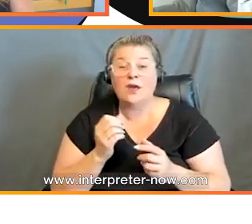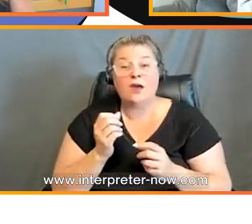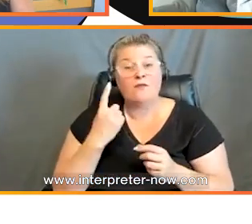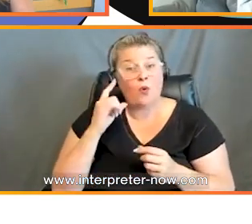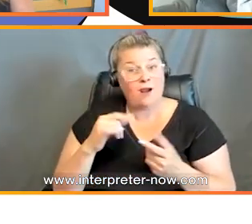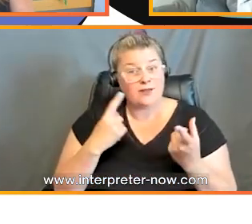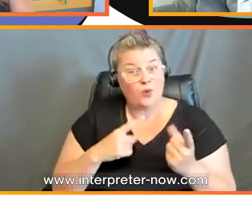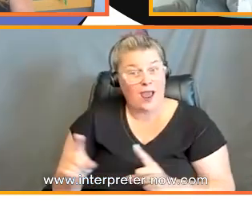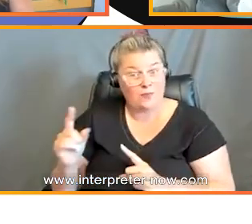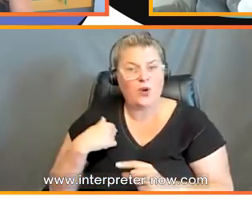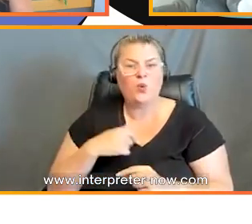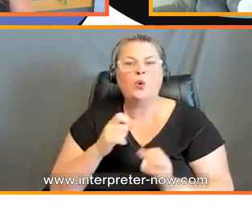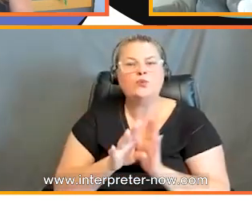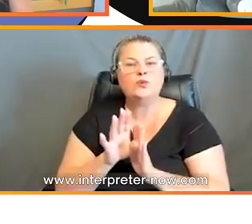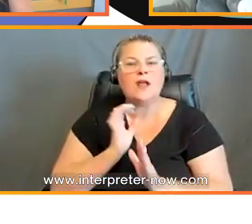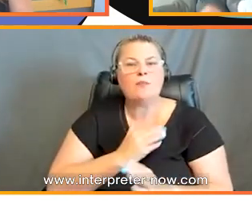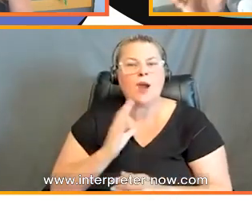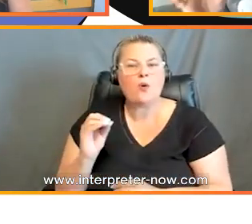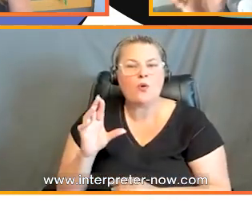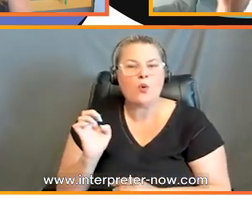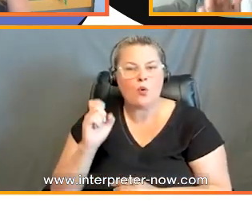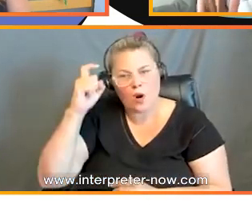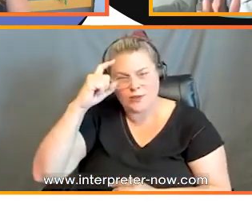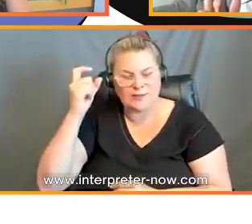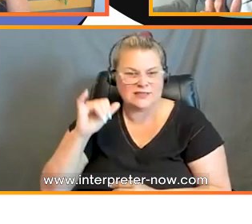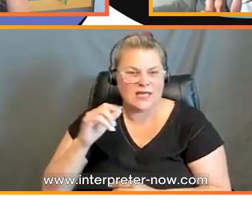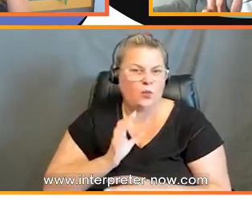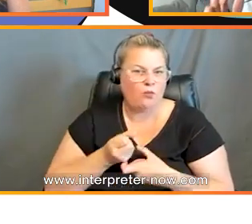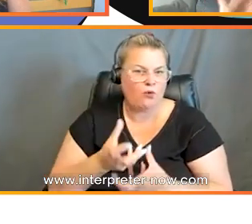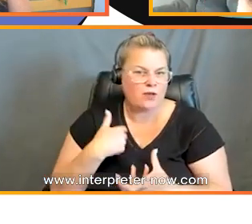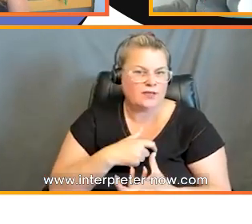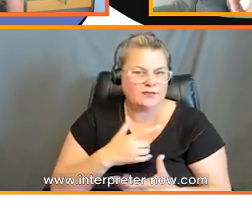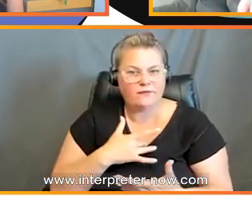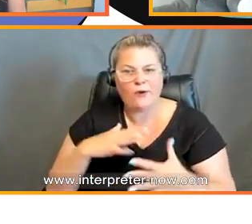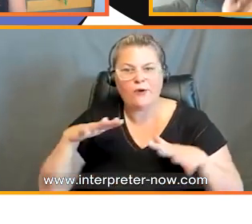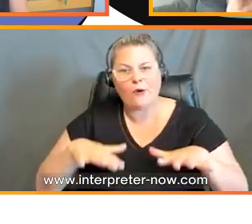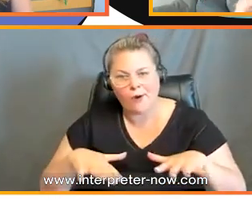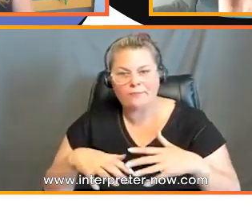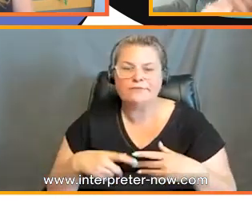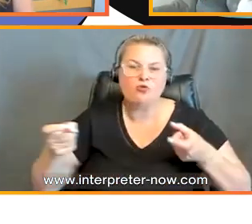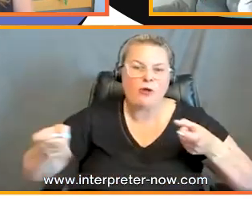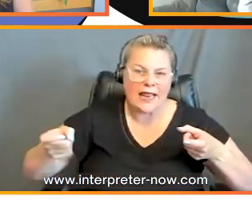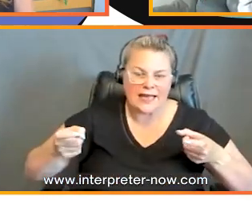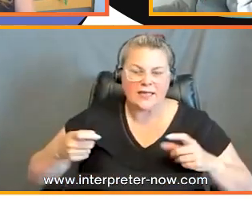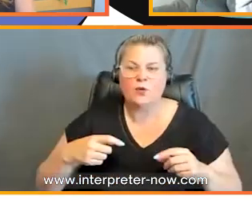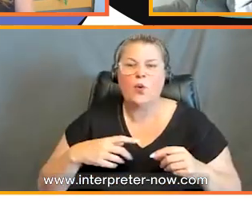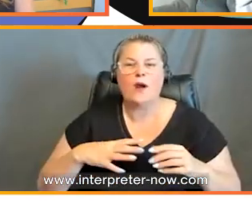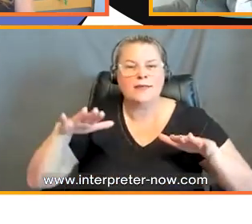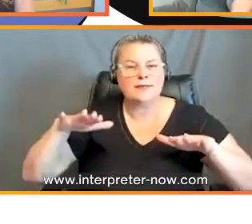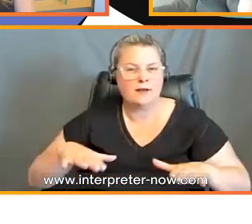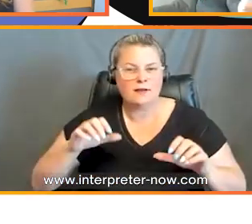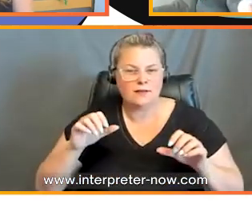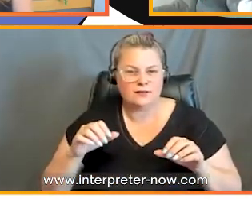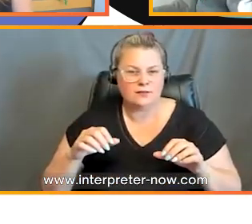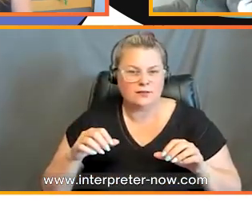our core wisdom, because this is what will cause us to feel calm and regulated, or as settled as possible in situations when the wind